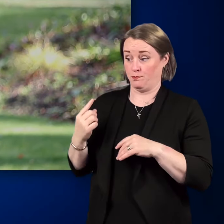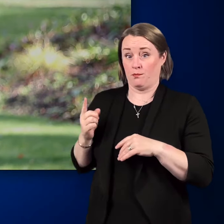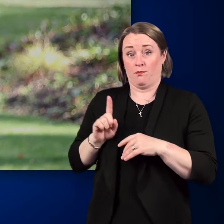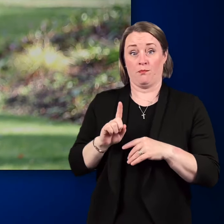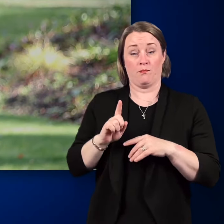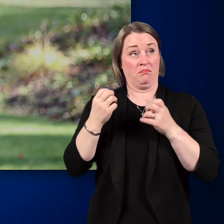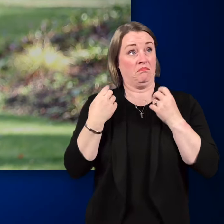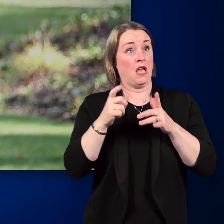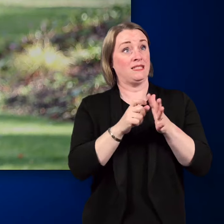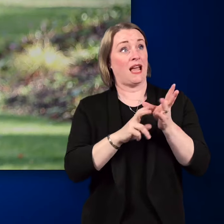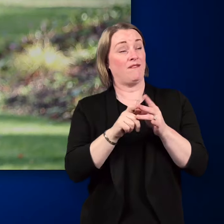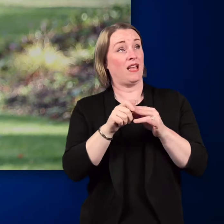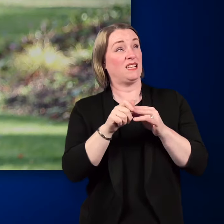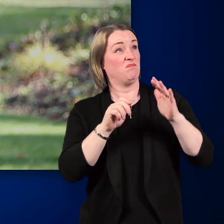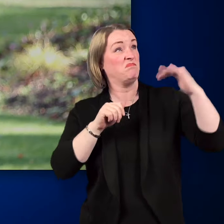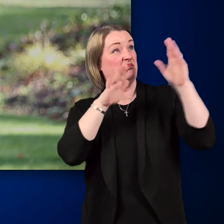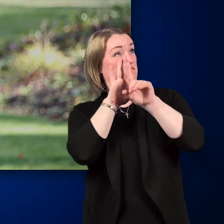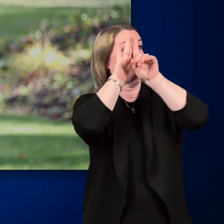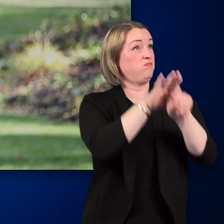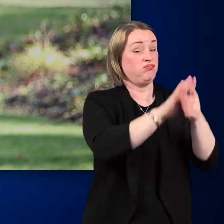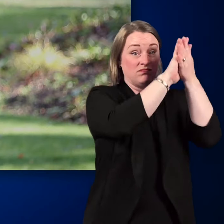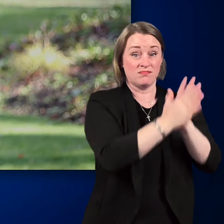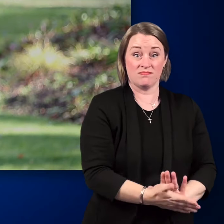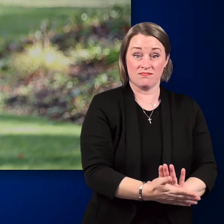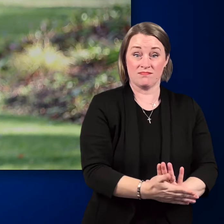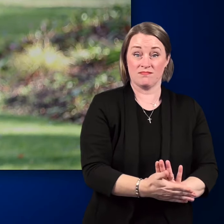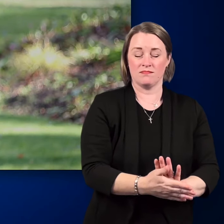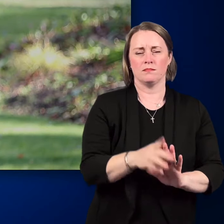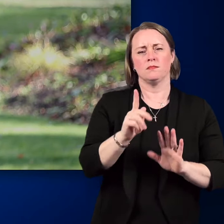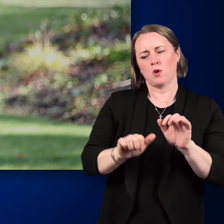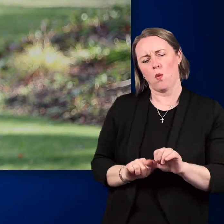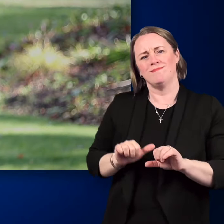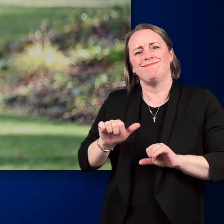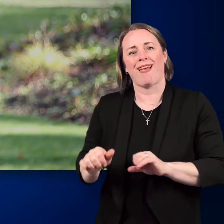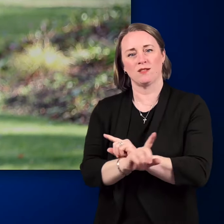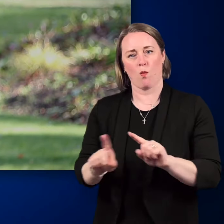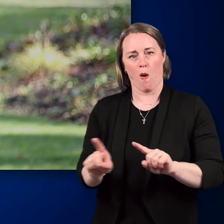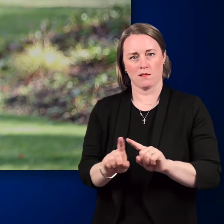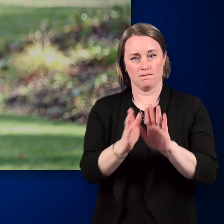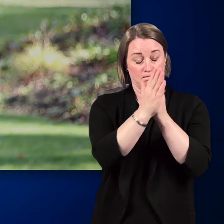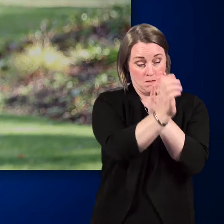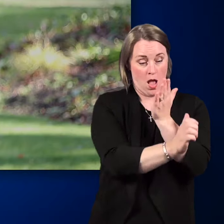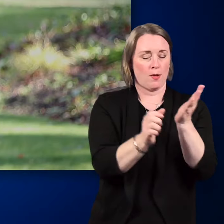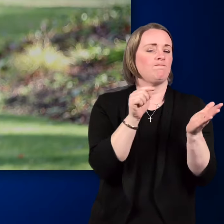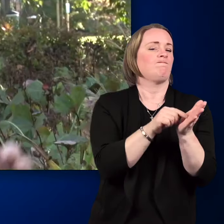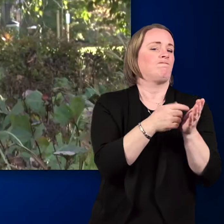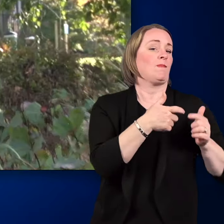what happens next? Well, let's read the final part of the story, shall